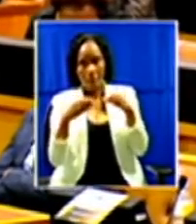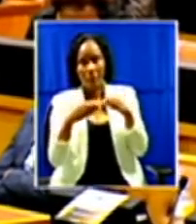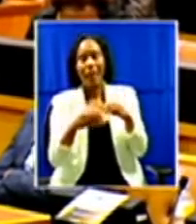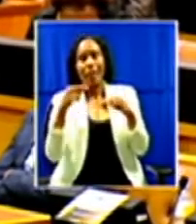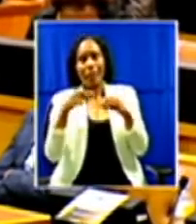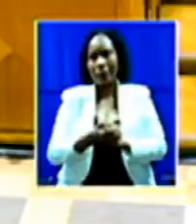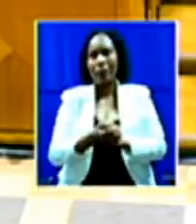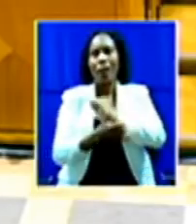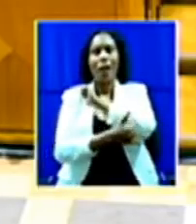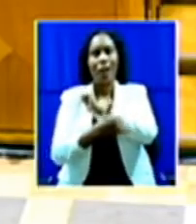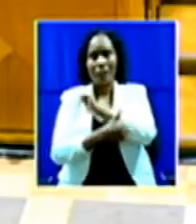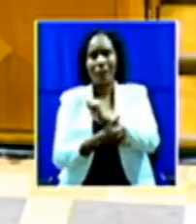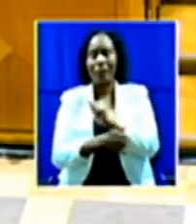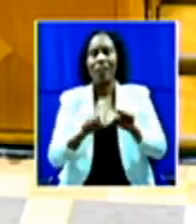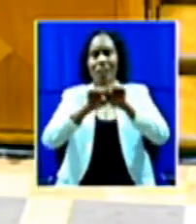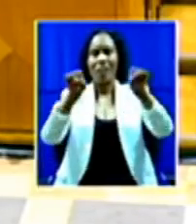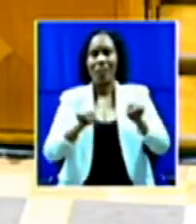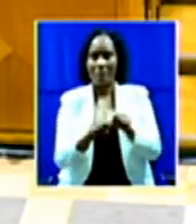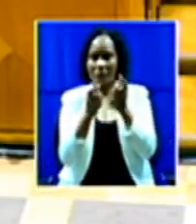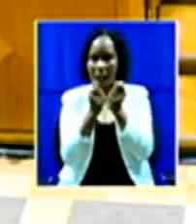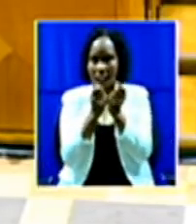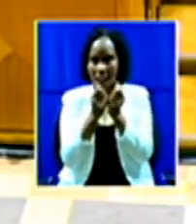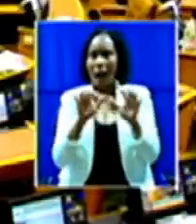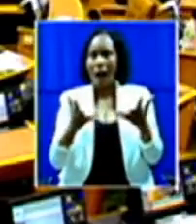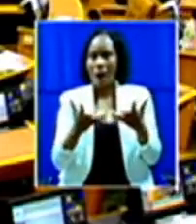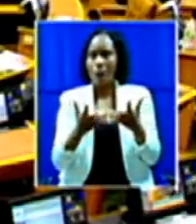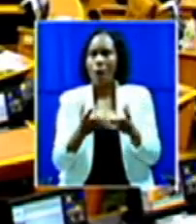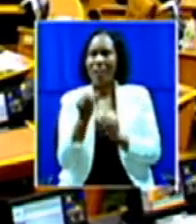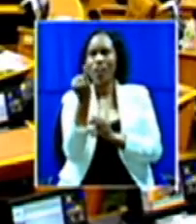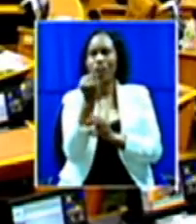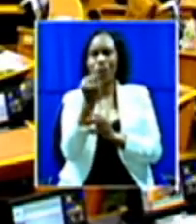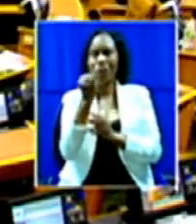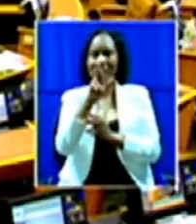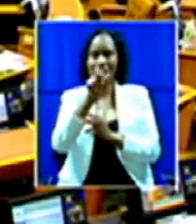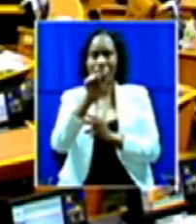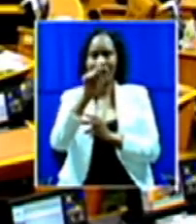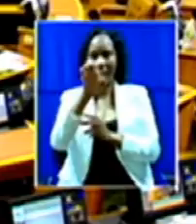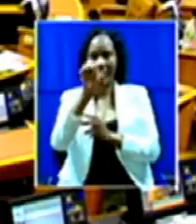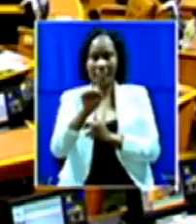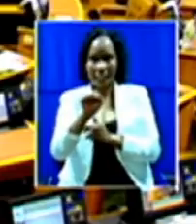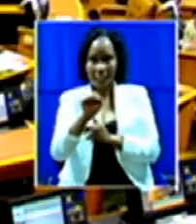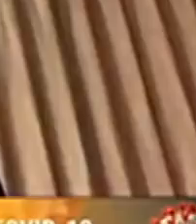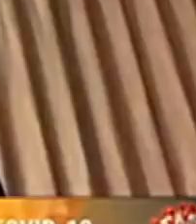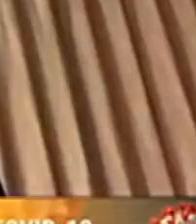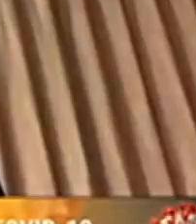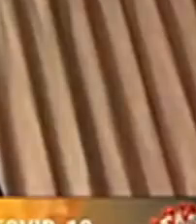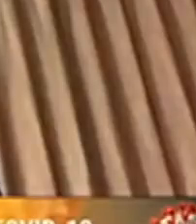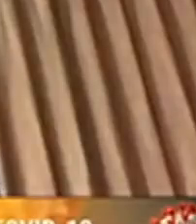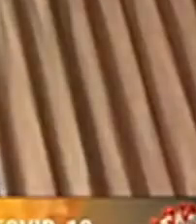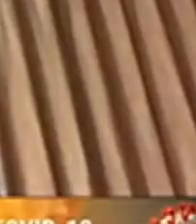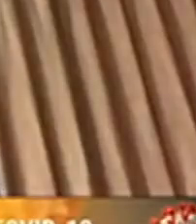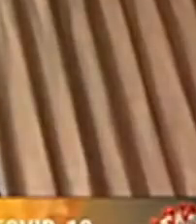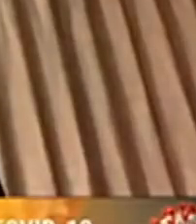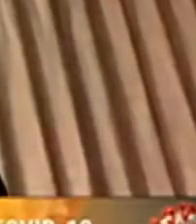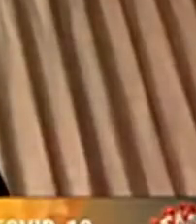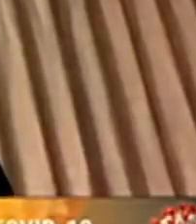the other hand, there is also a possibility that those who thought that Mapisa-Nqakula